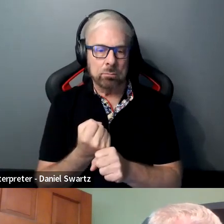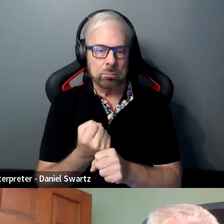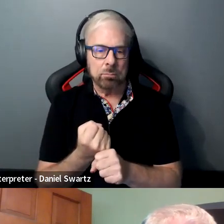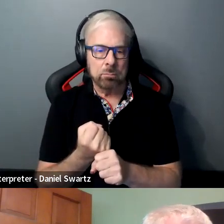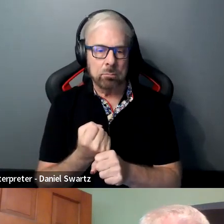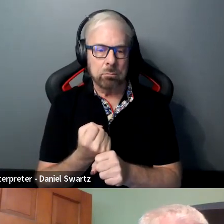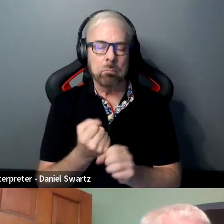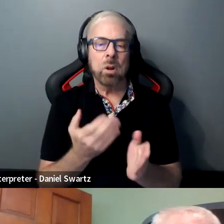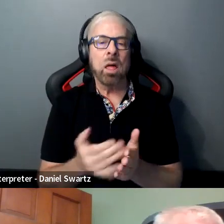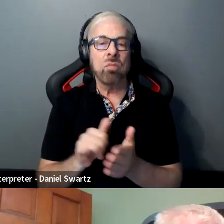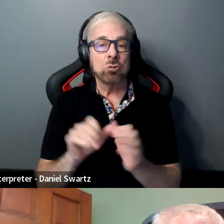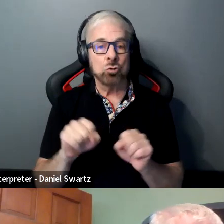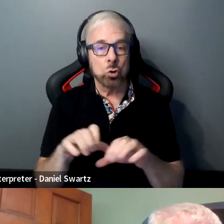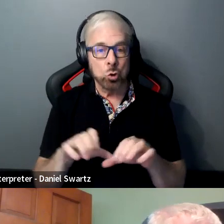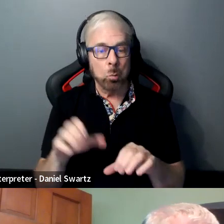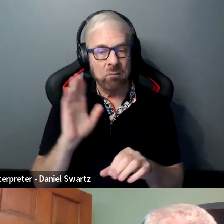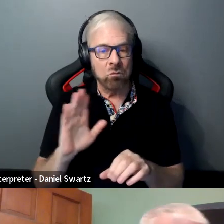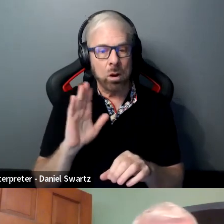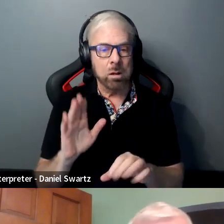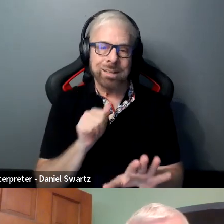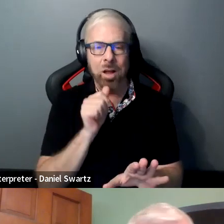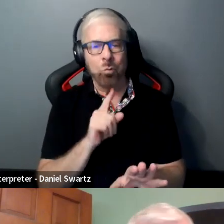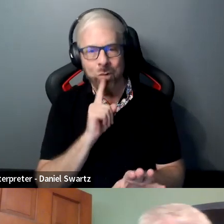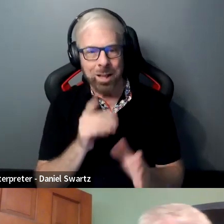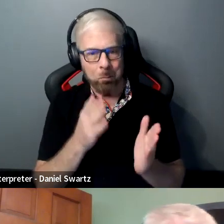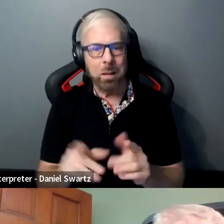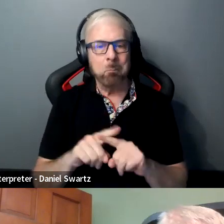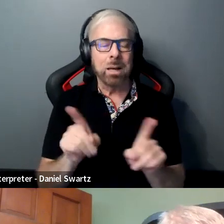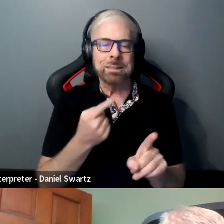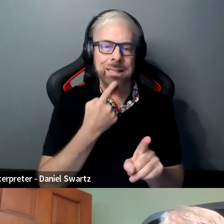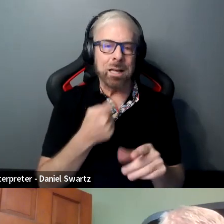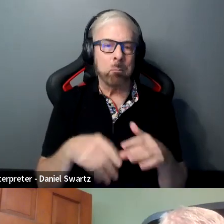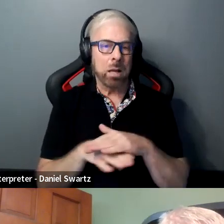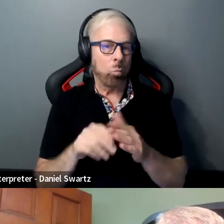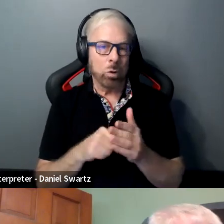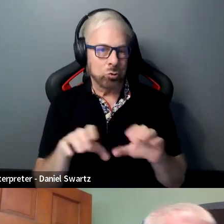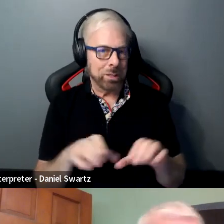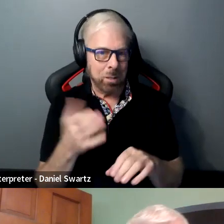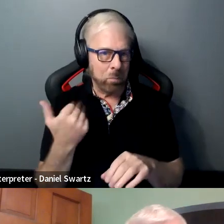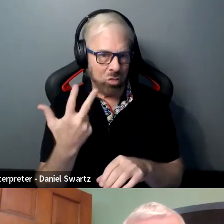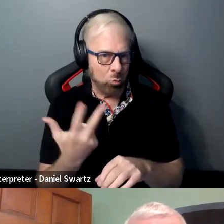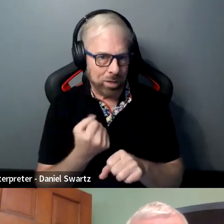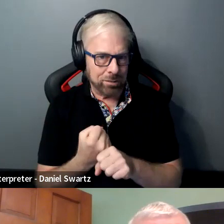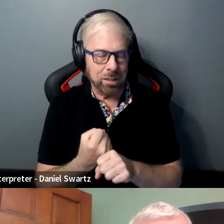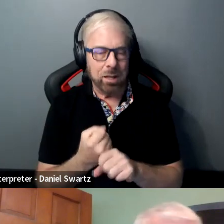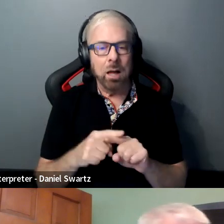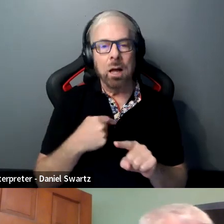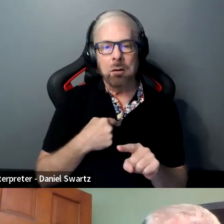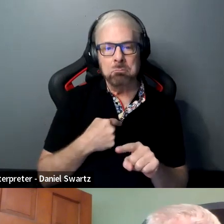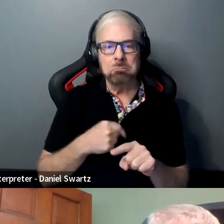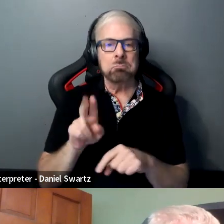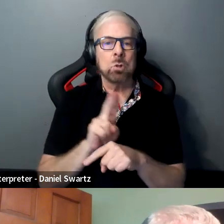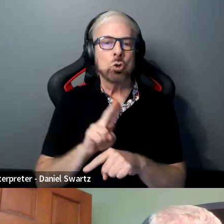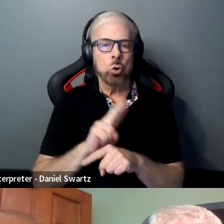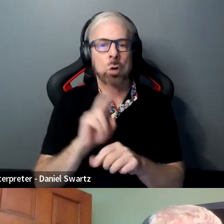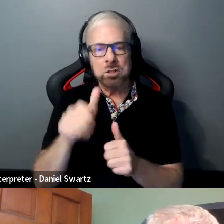plan that you could do before. Well, really wasn't a plan. It was basically saying what you did the last 3 years. I do use the Supreme